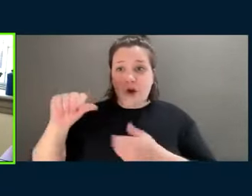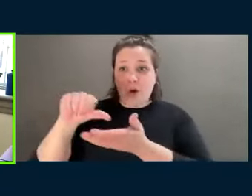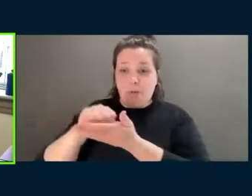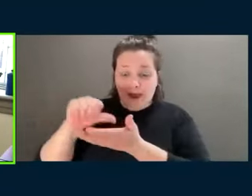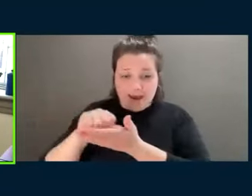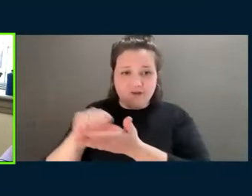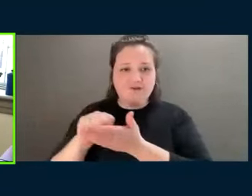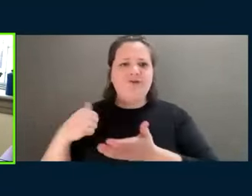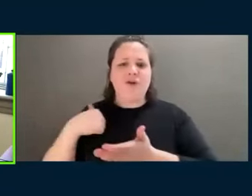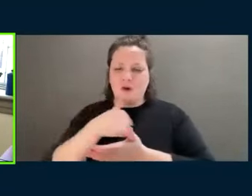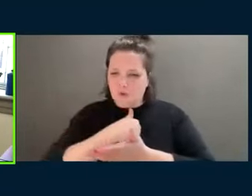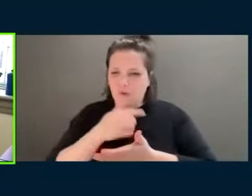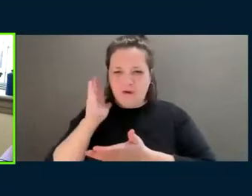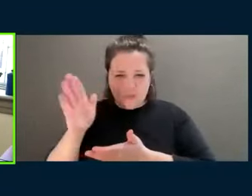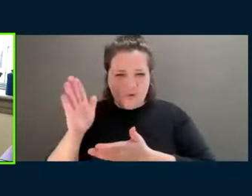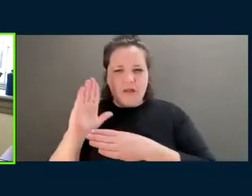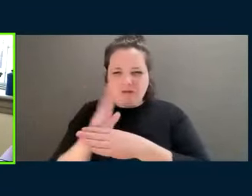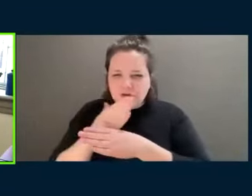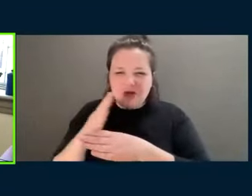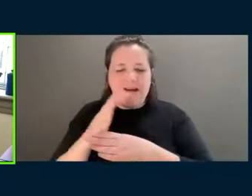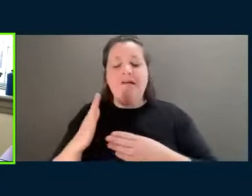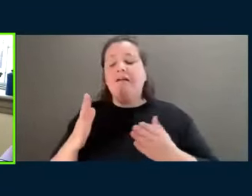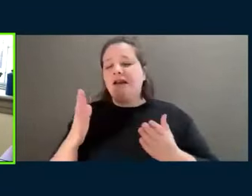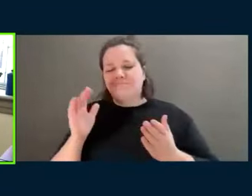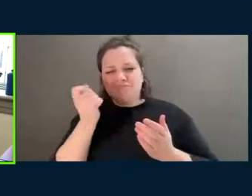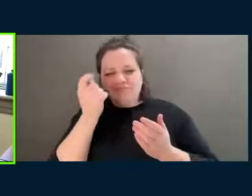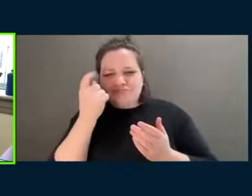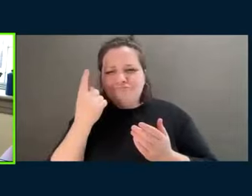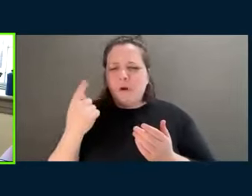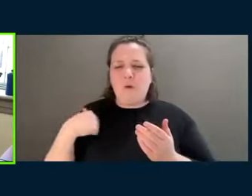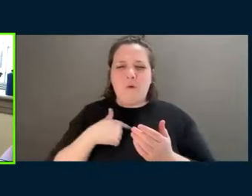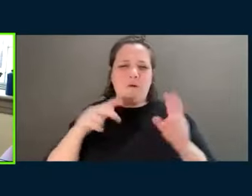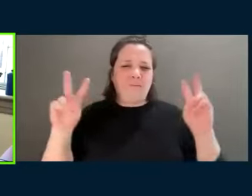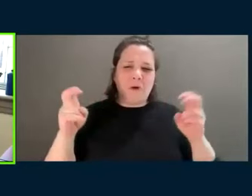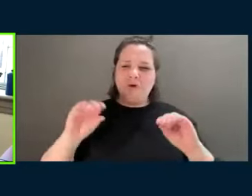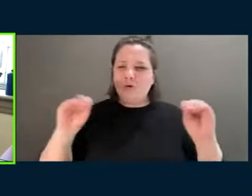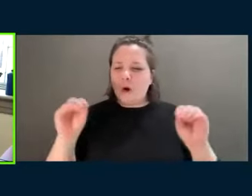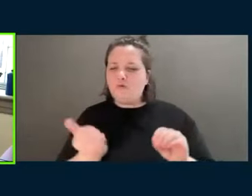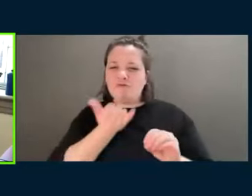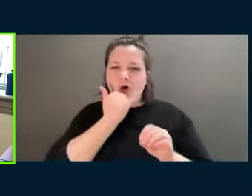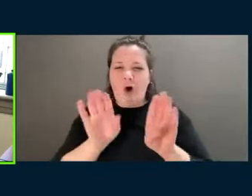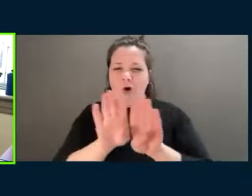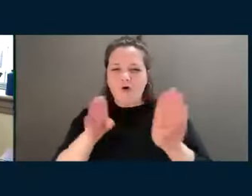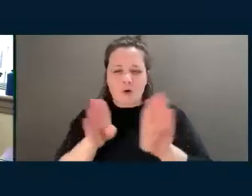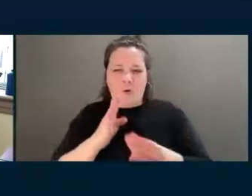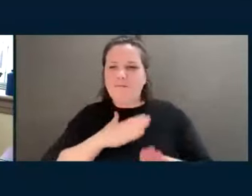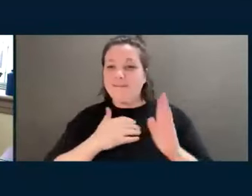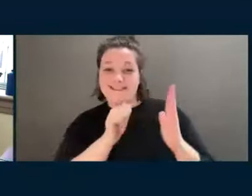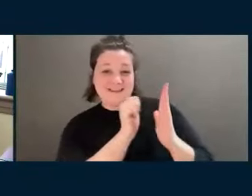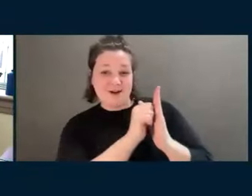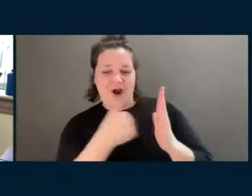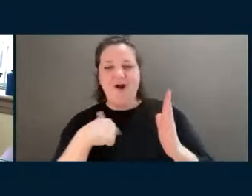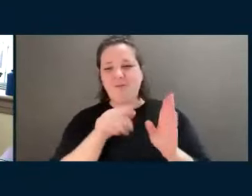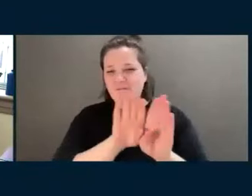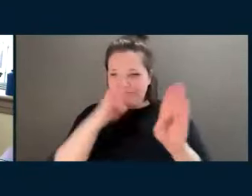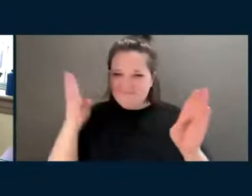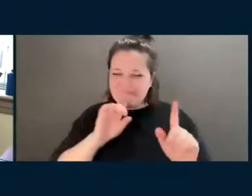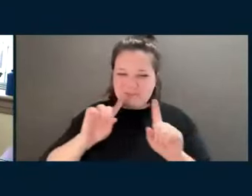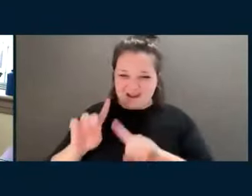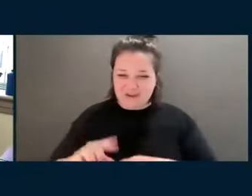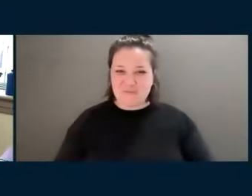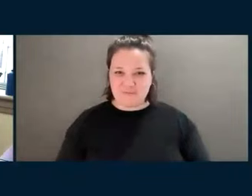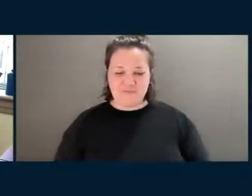As we like to say, there's no wrong door here. Our door is always open, and we look forward to continuing to work with you. Back to you, Nicole. Well, thank you so much, Rebecca.